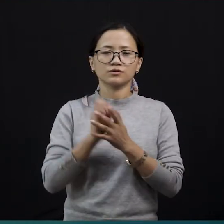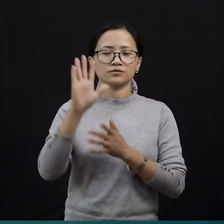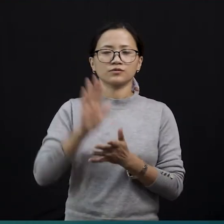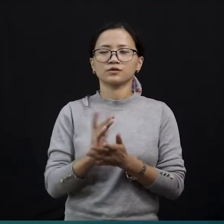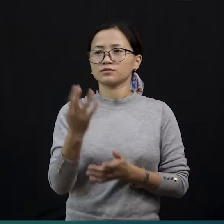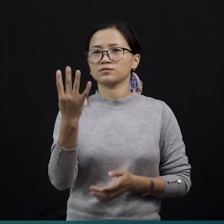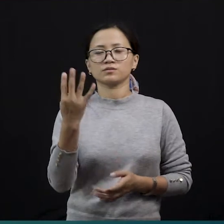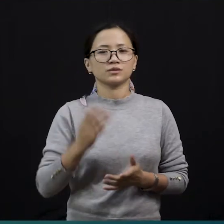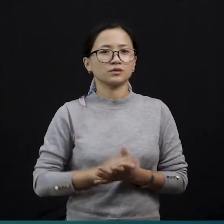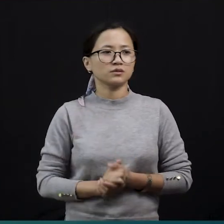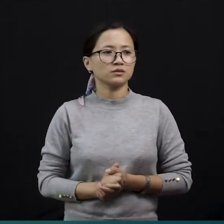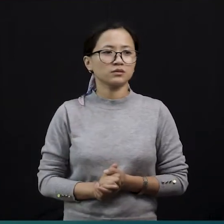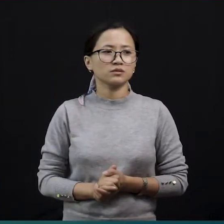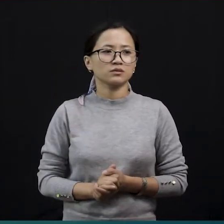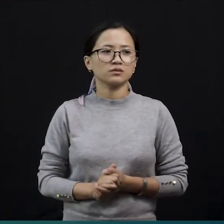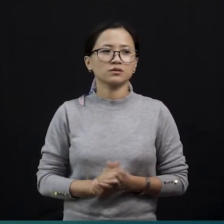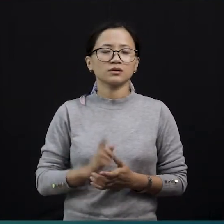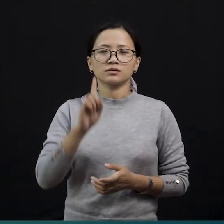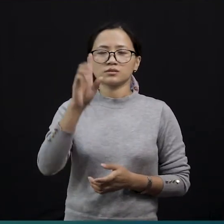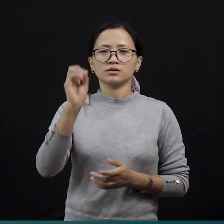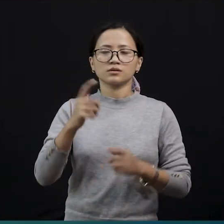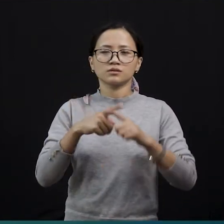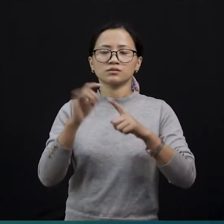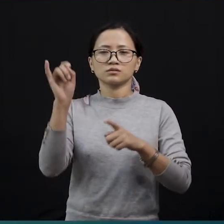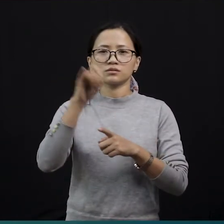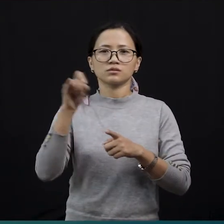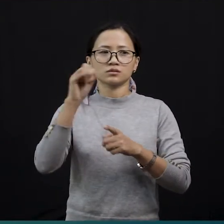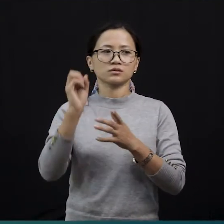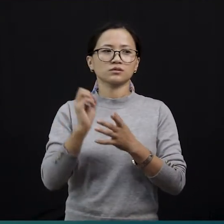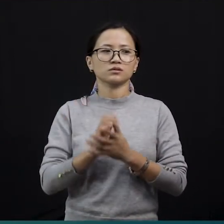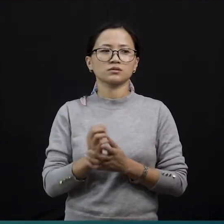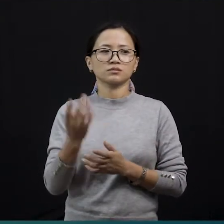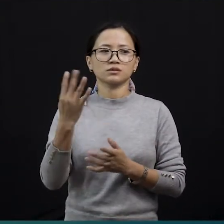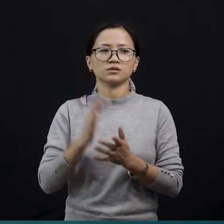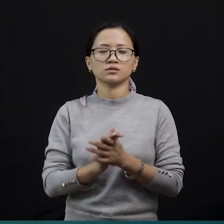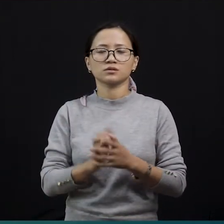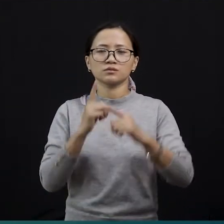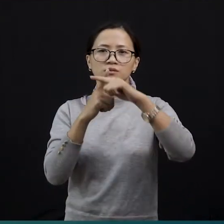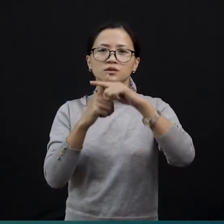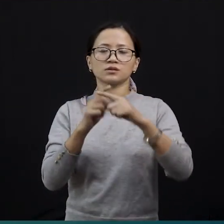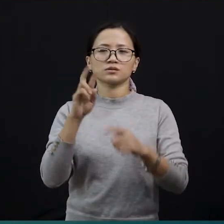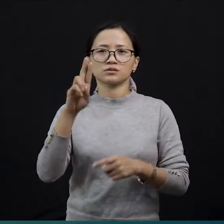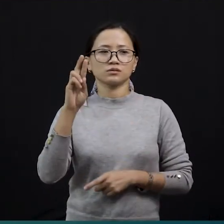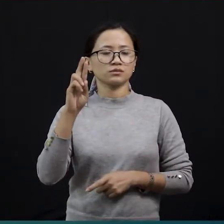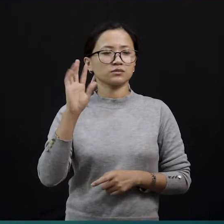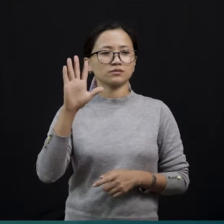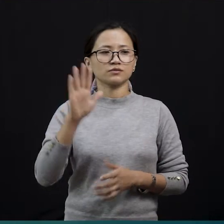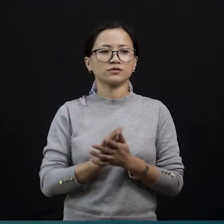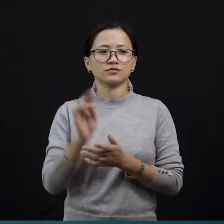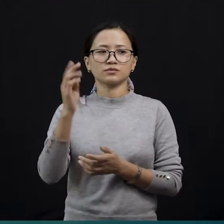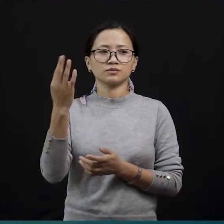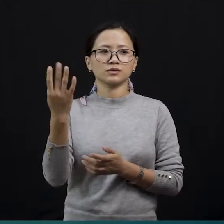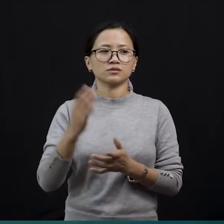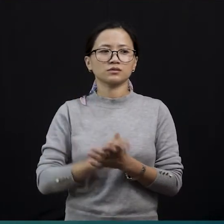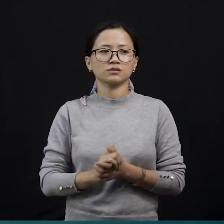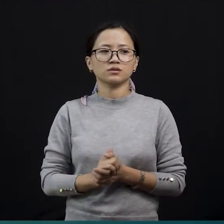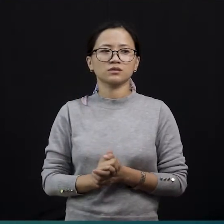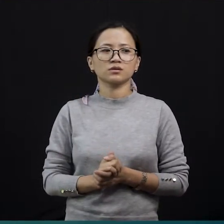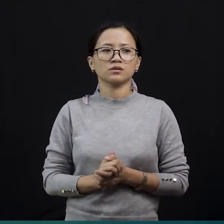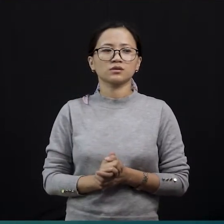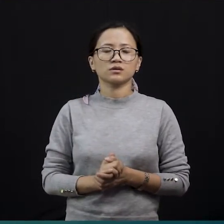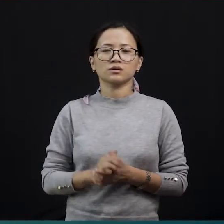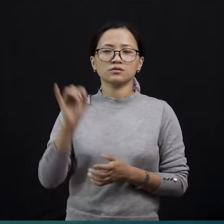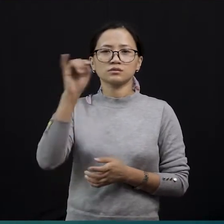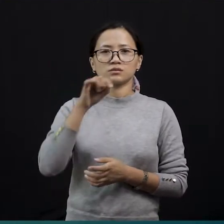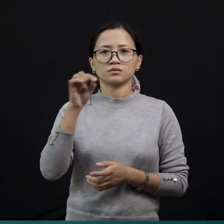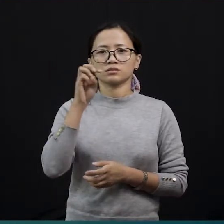into 60, you'll multiply, then you'll add 25 here. When you'll multiply this 10 with 60, you'll